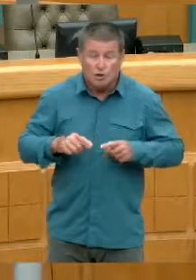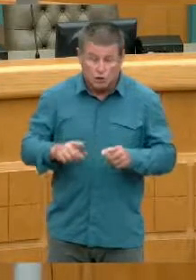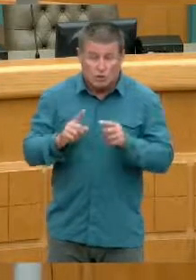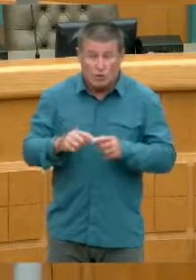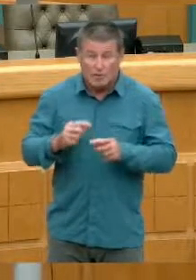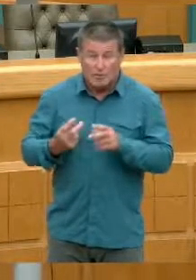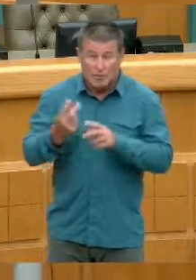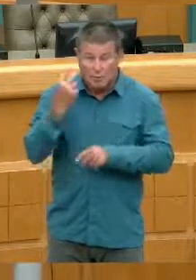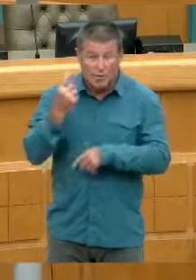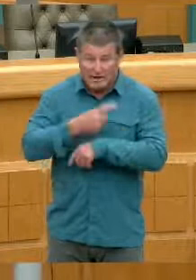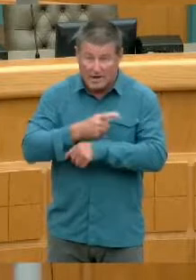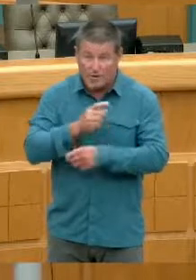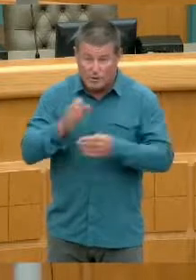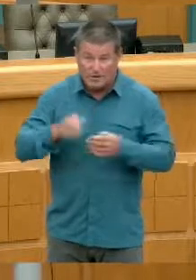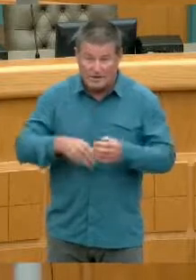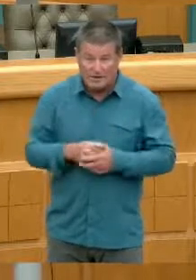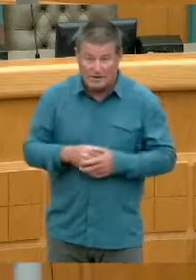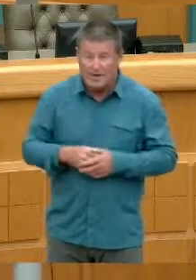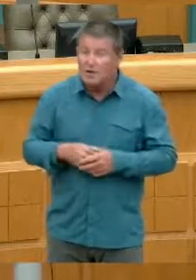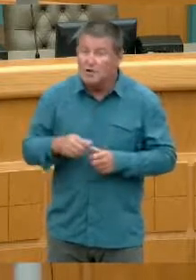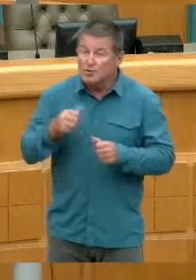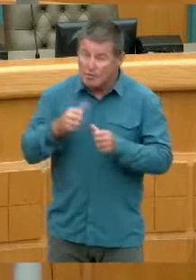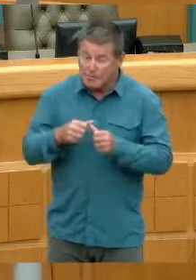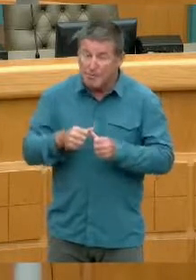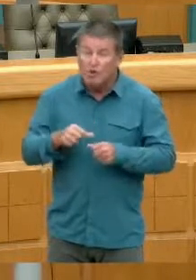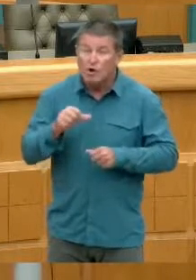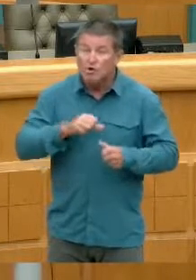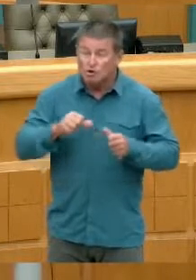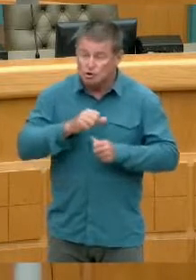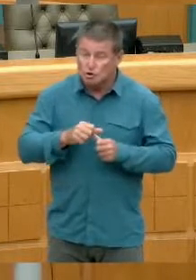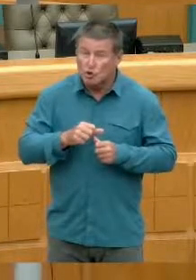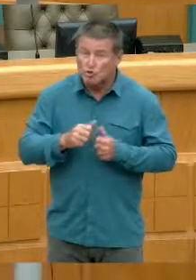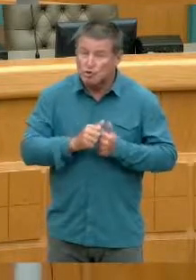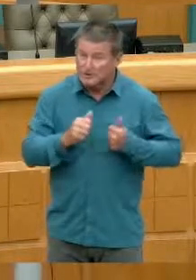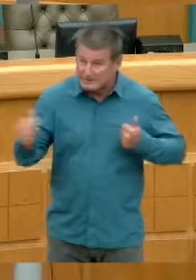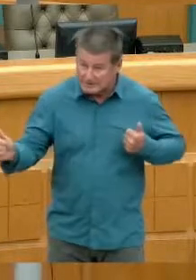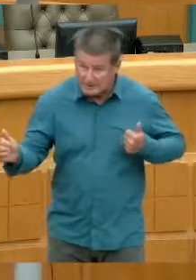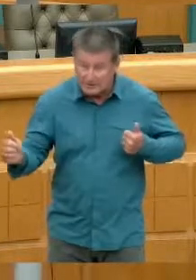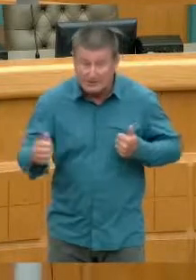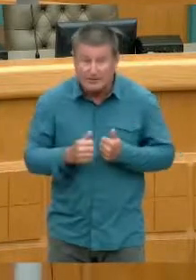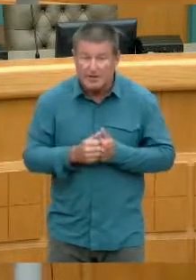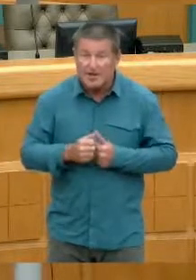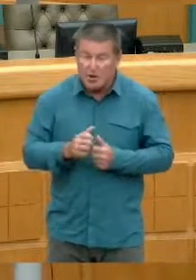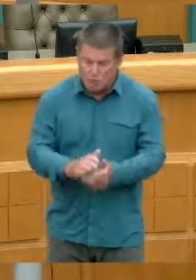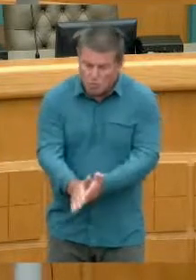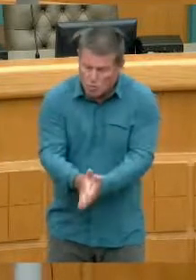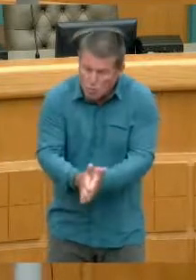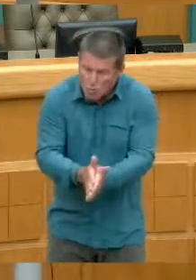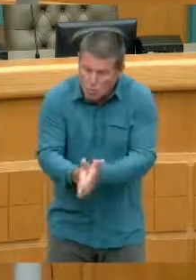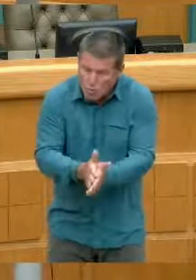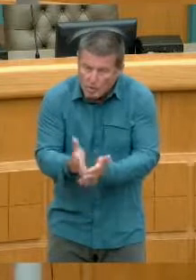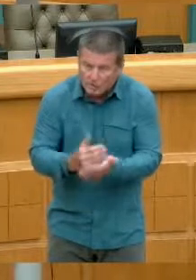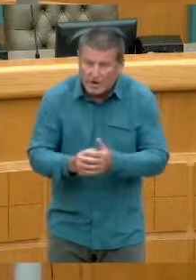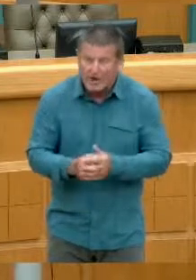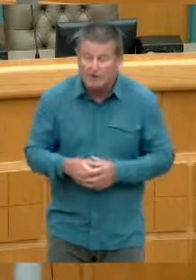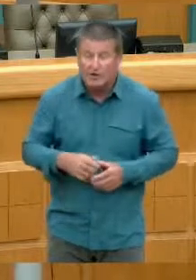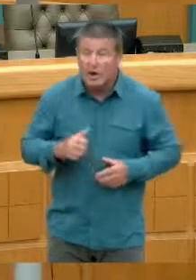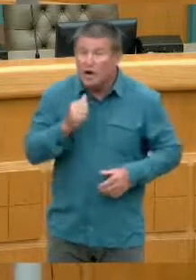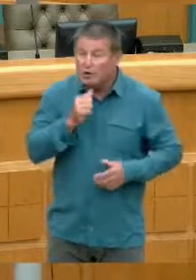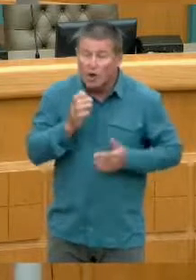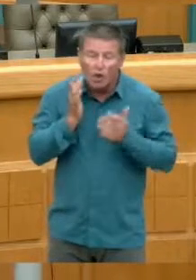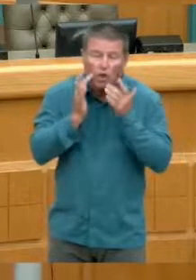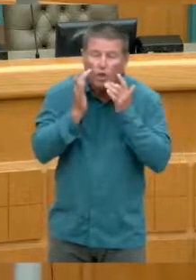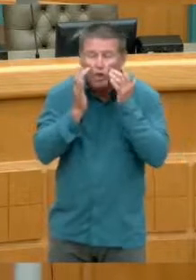weekend. So that includes keep distance from people. You want some social distance. Keep your hands clean. Keep your dirty hands off your